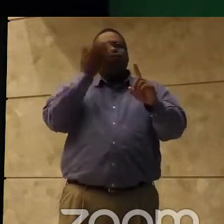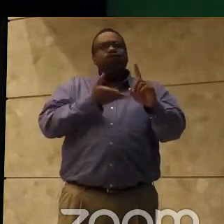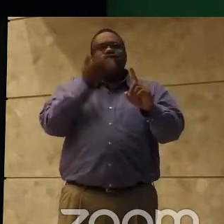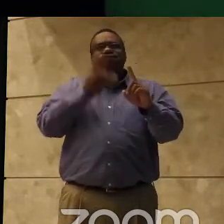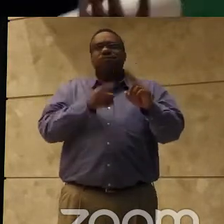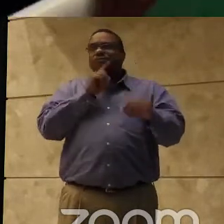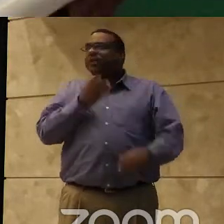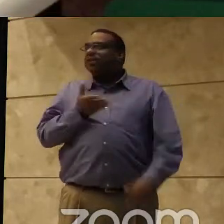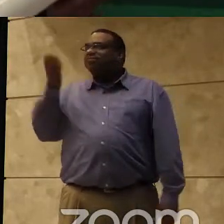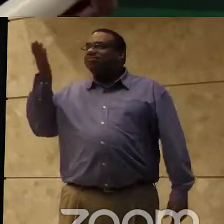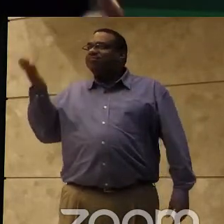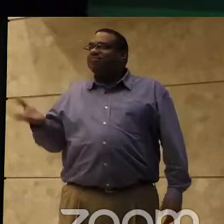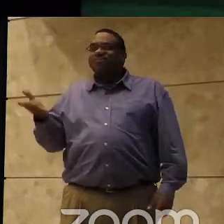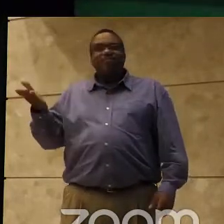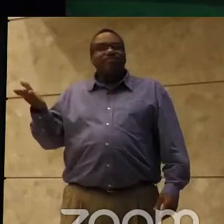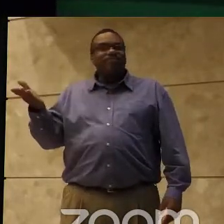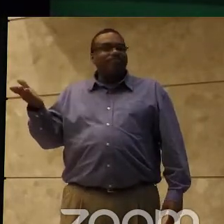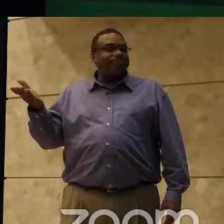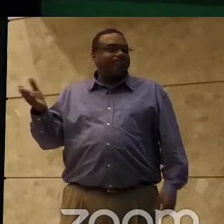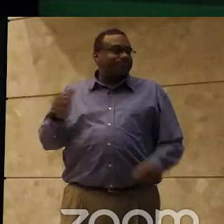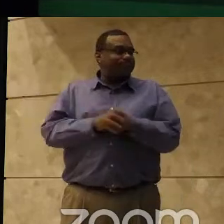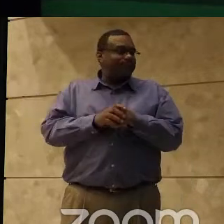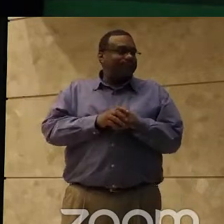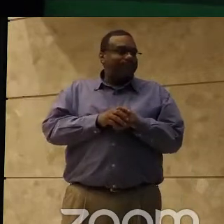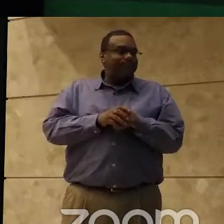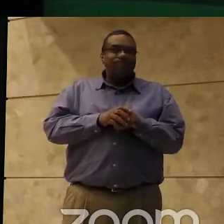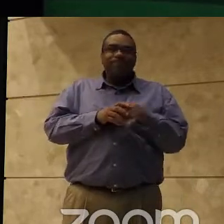actually. Magic.